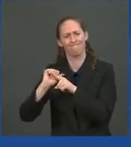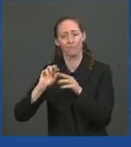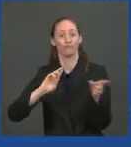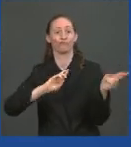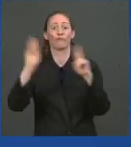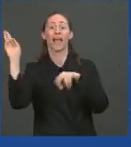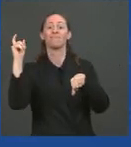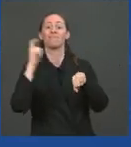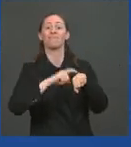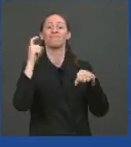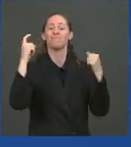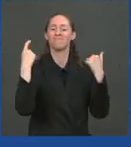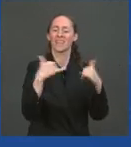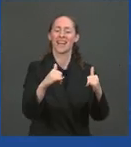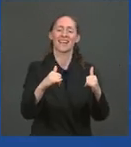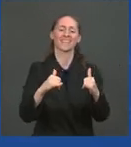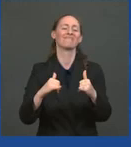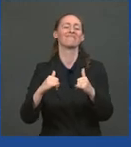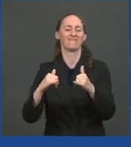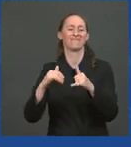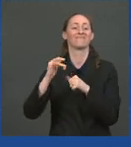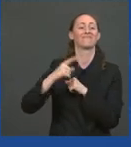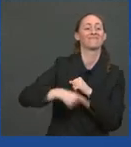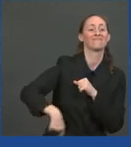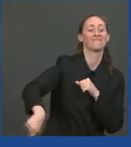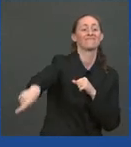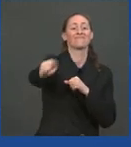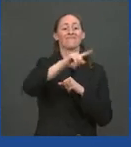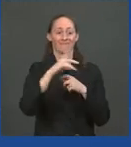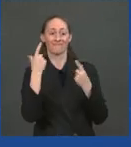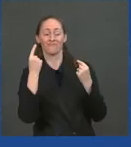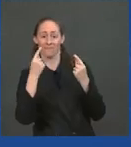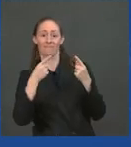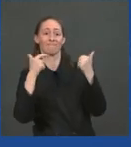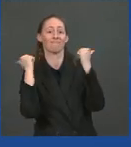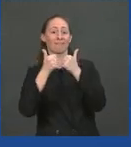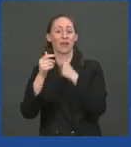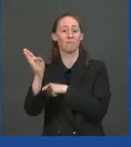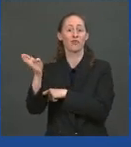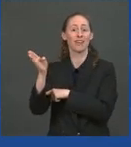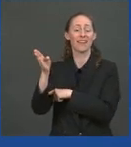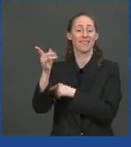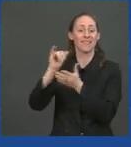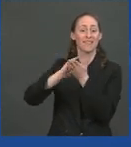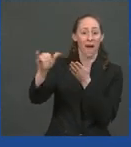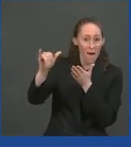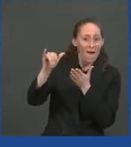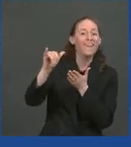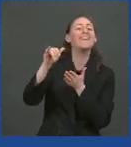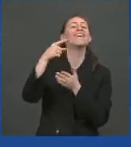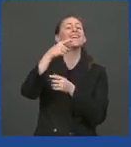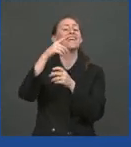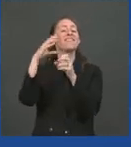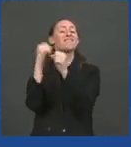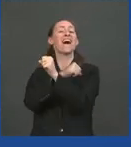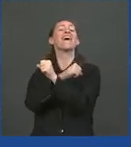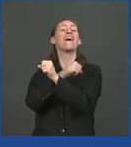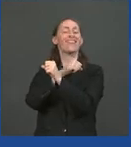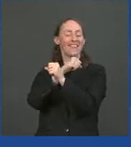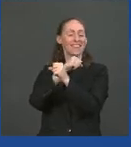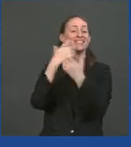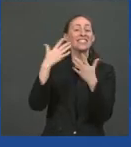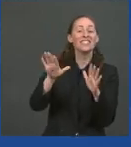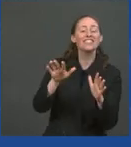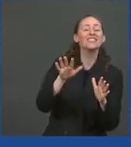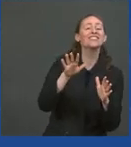and then to make it just to keep the owners and your coach in constant perspiring. On